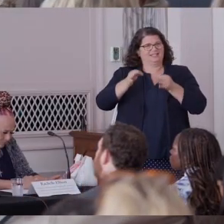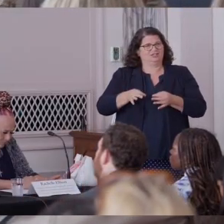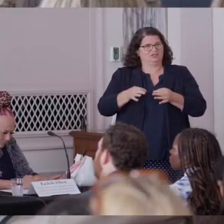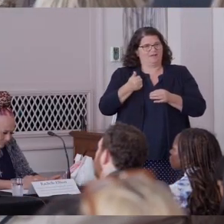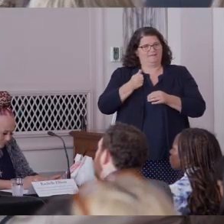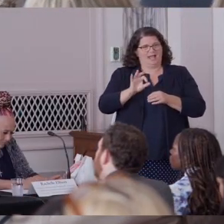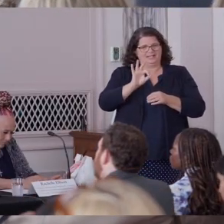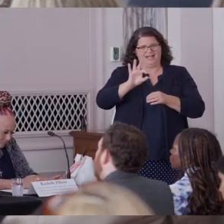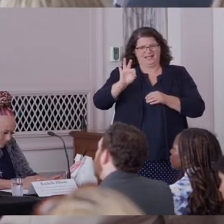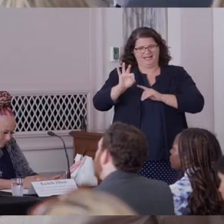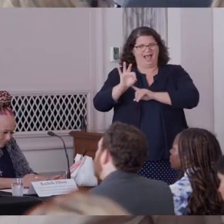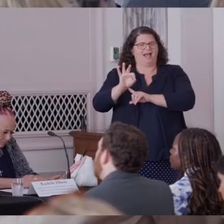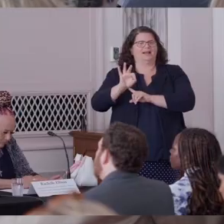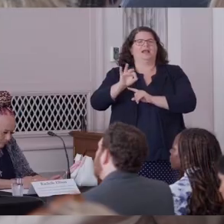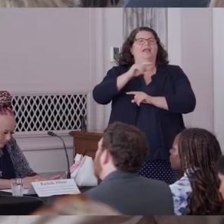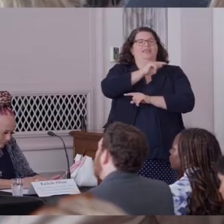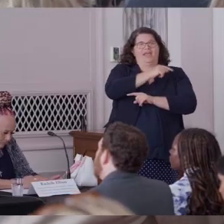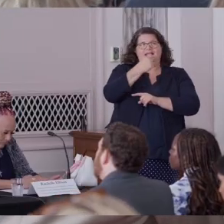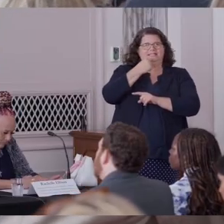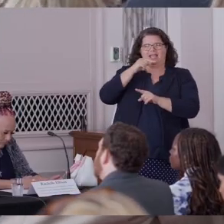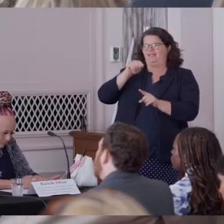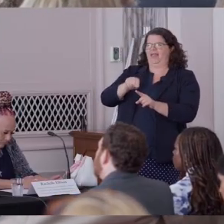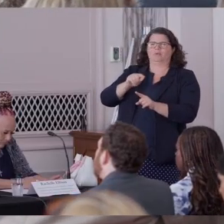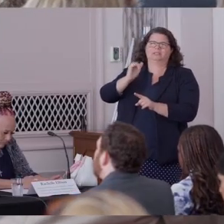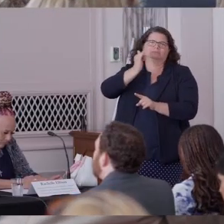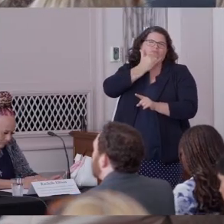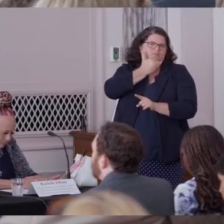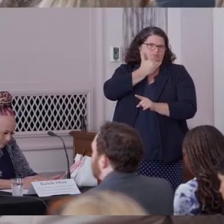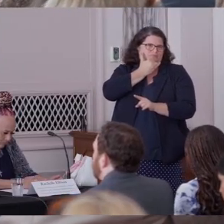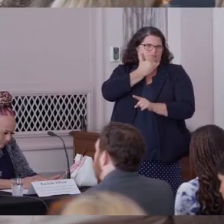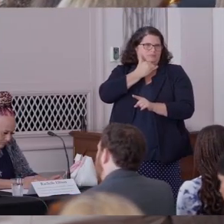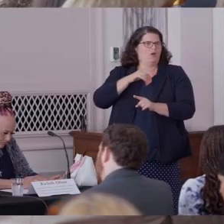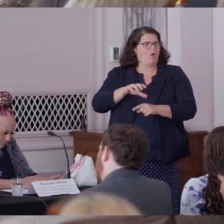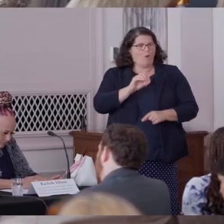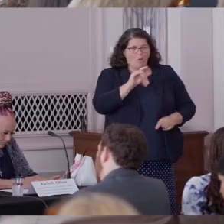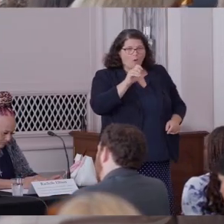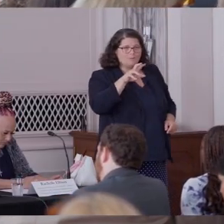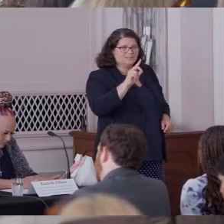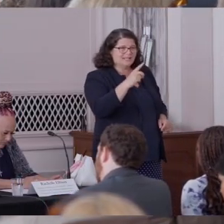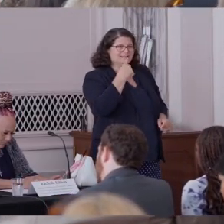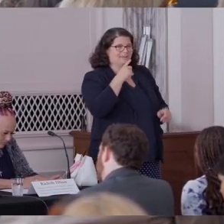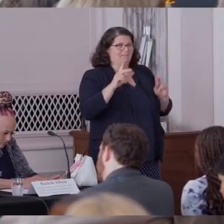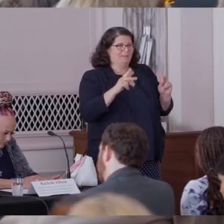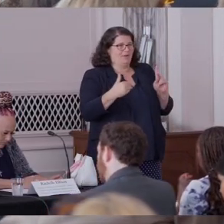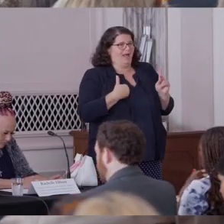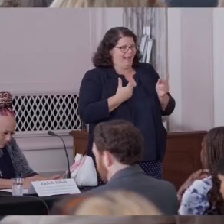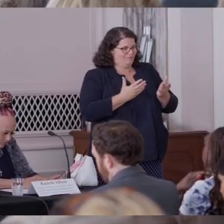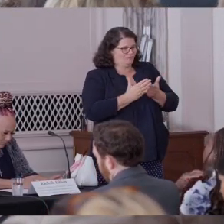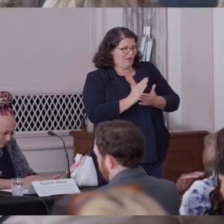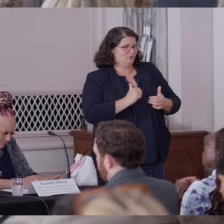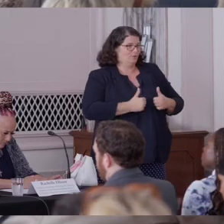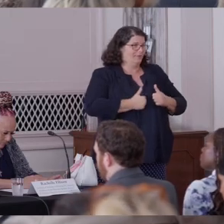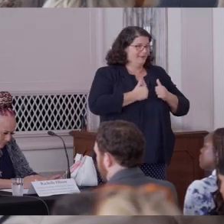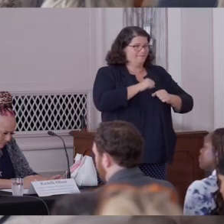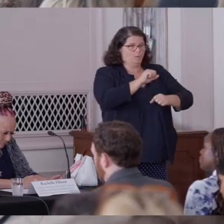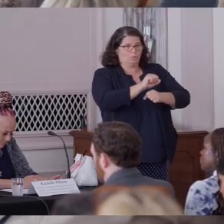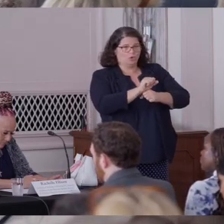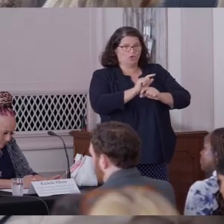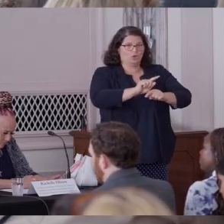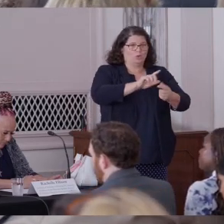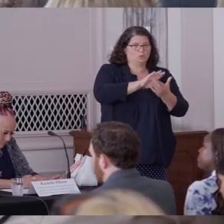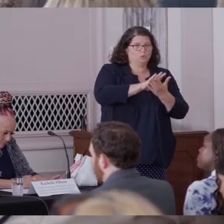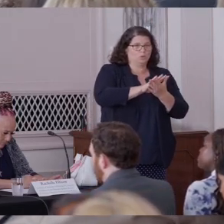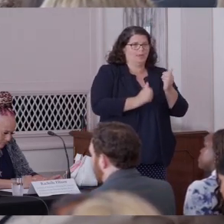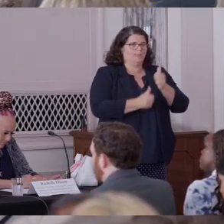incorrect. Olmstead affirmed that people with disabilities have a right to live, work, and go to school and receive services in the most